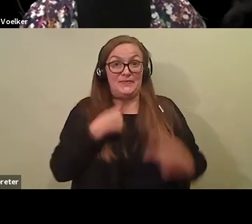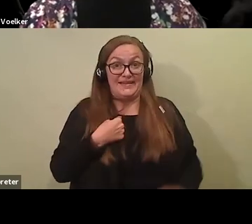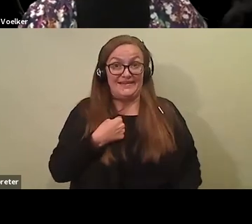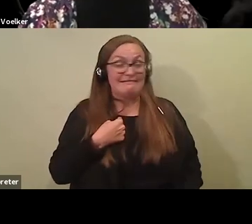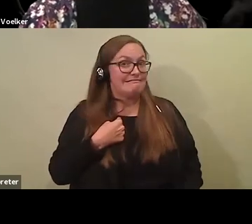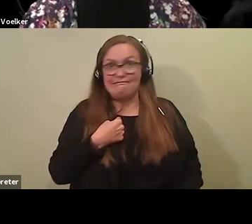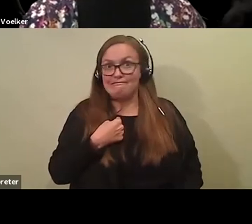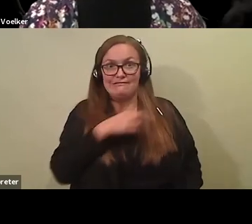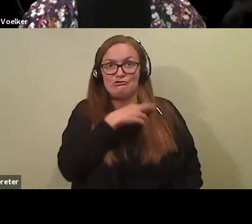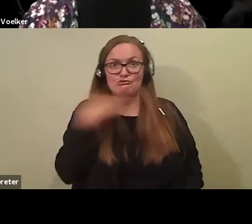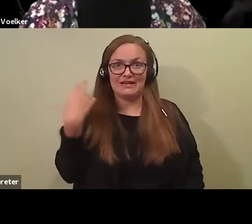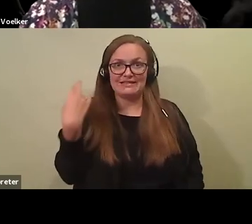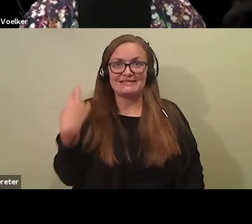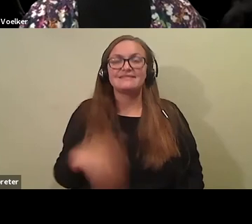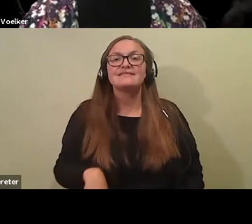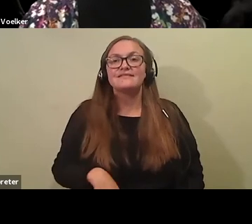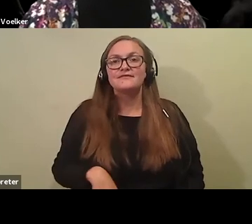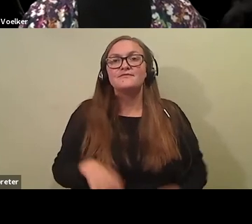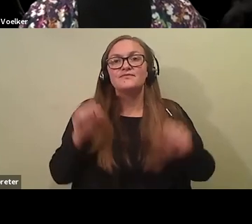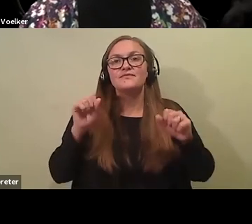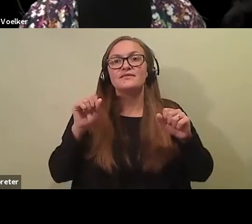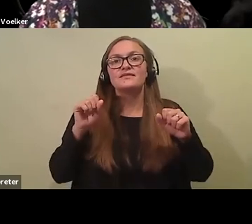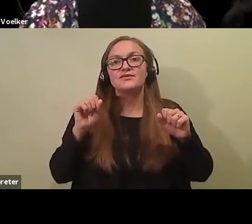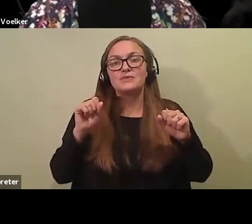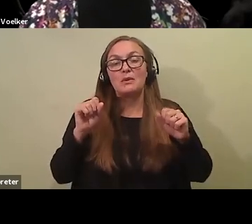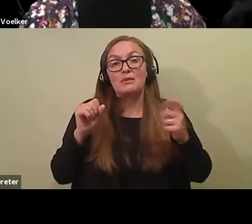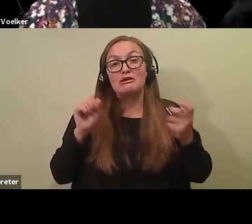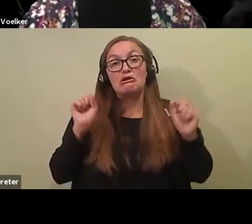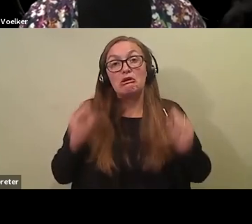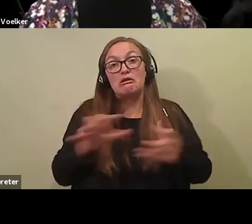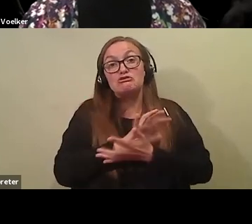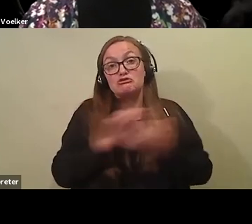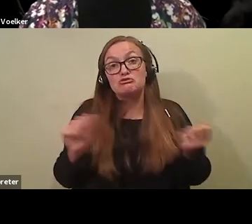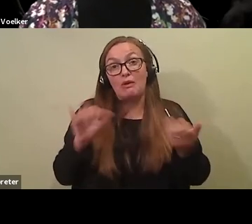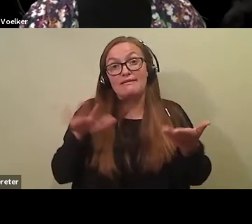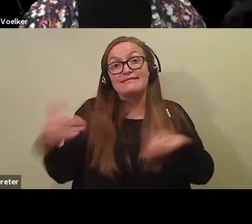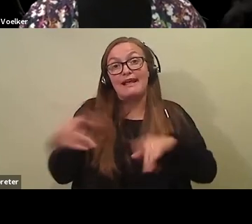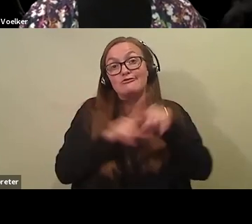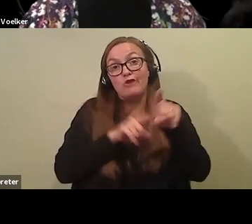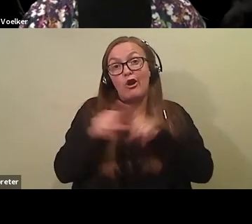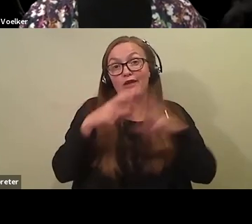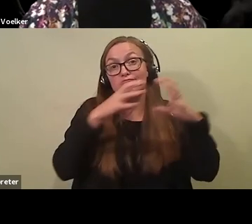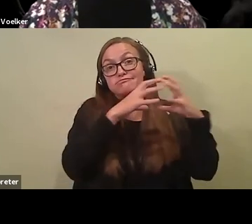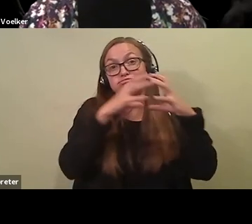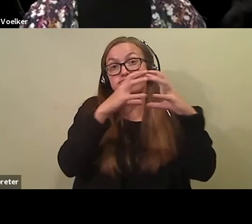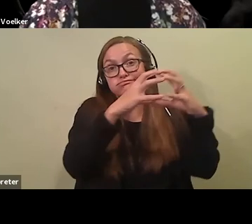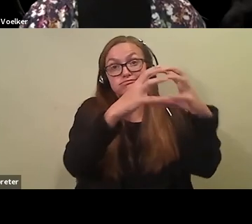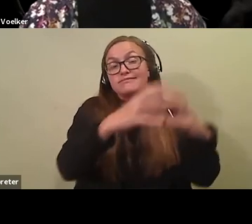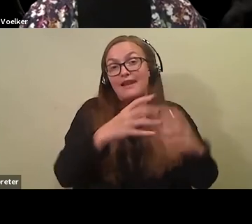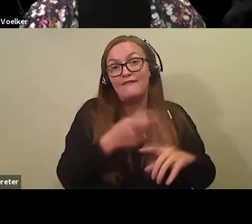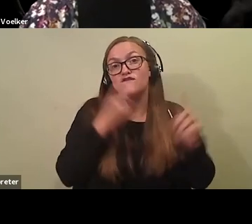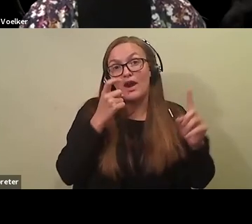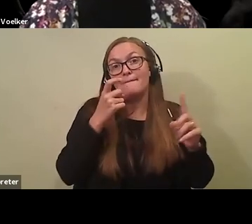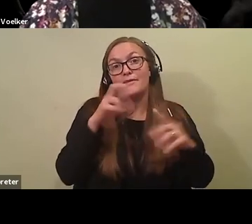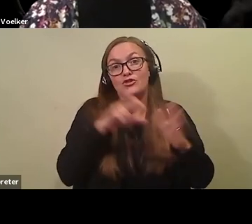be small enough, but big enough for a size of Death Star to be completely destroyed by just the reflected energy from the planet, right, our